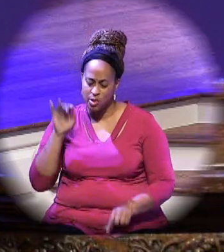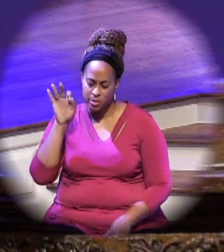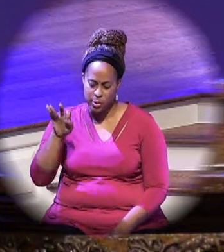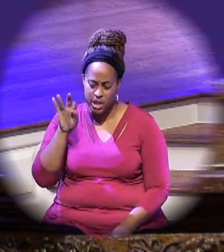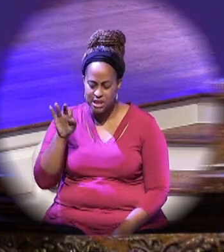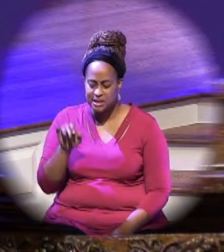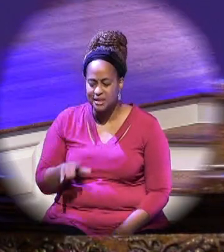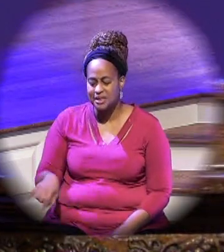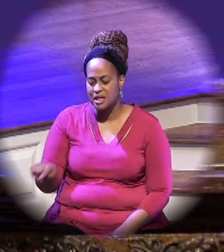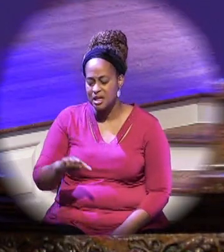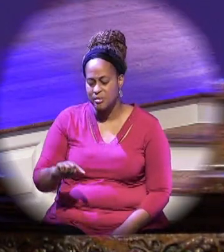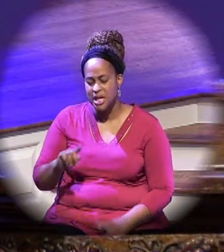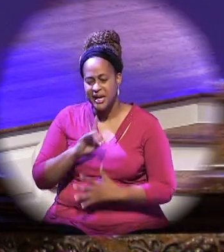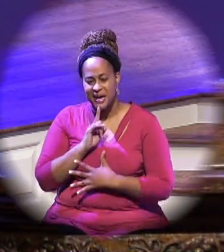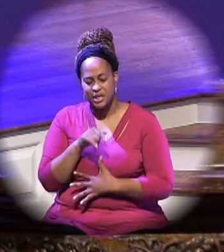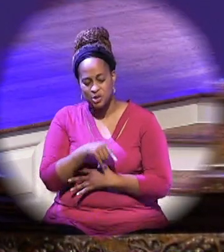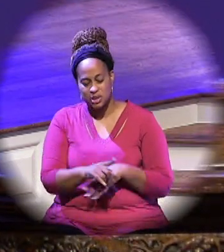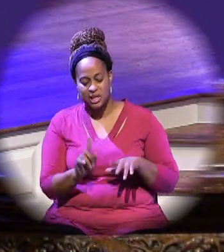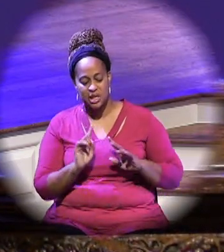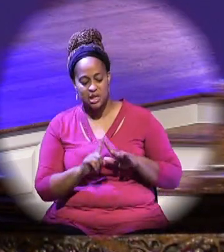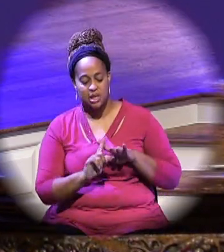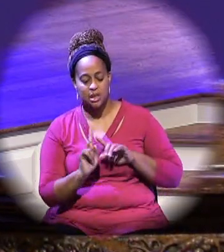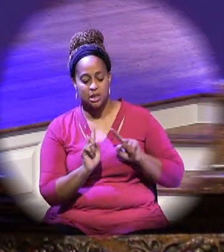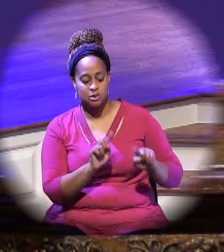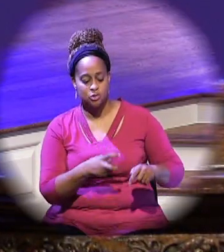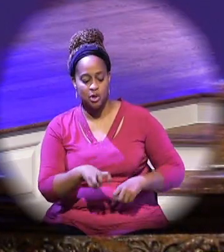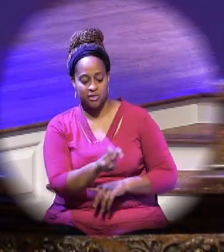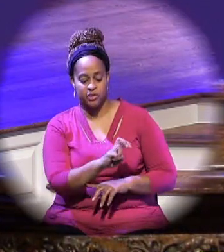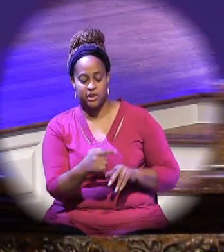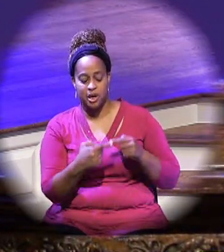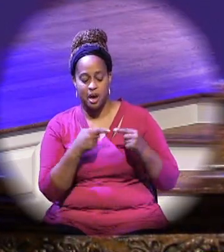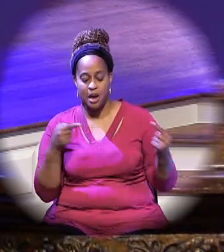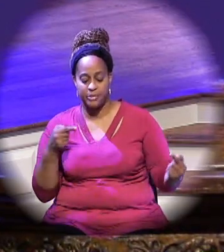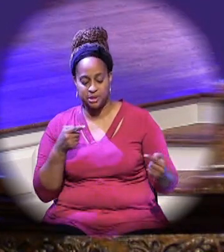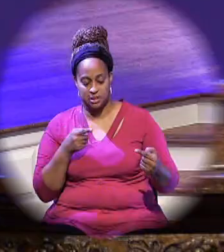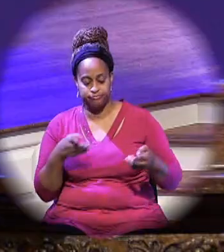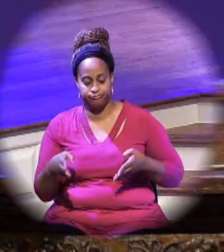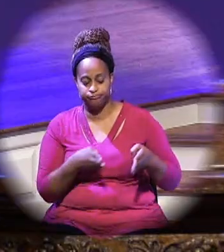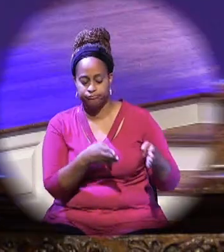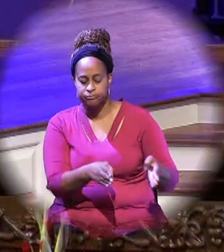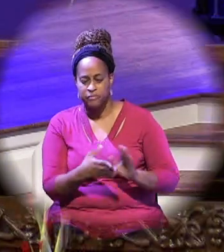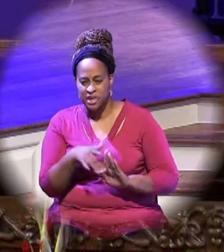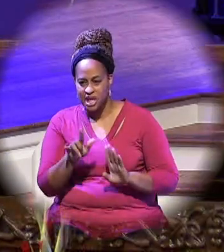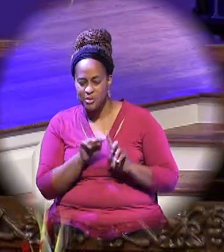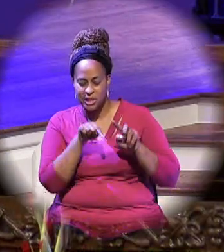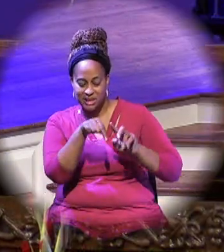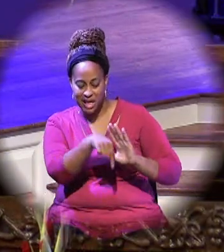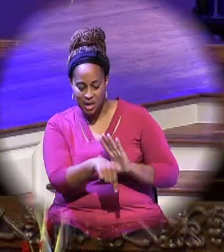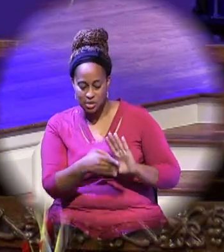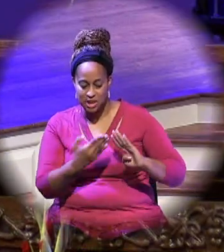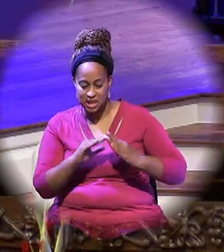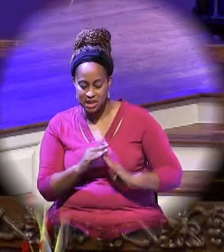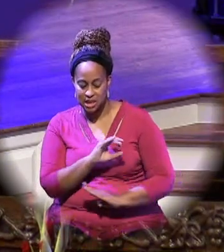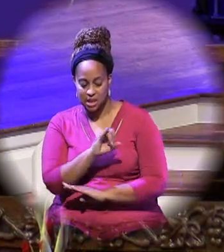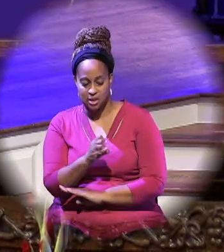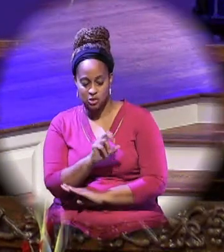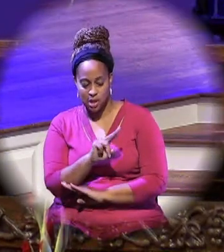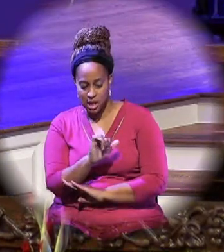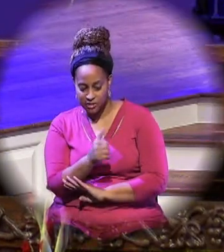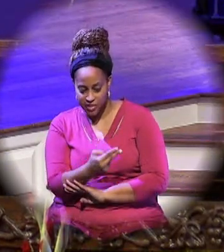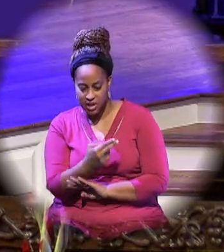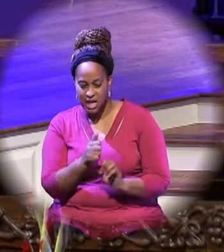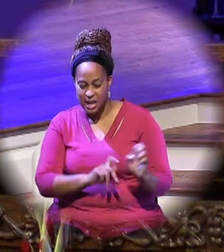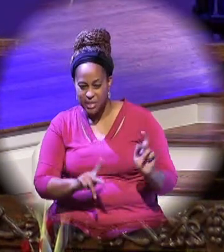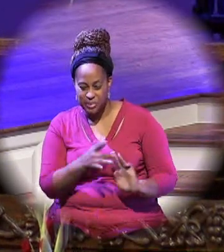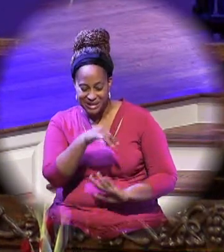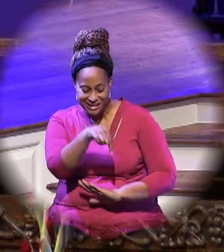to the Ninevites, he actually went in the opposite direction. We're told he went down to the city of Joppa. The book uses that